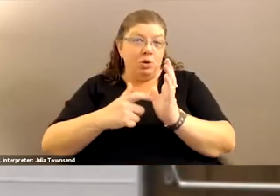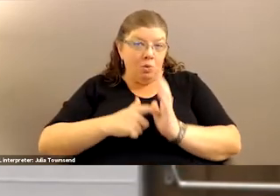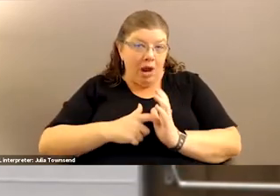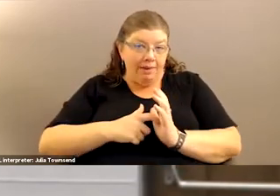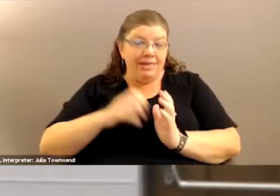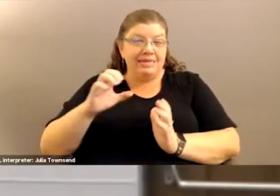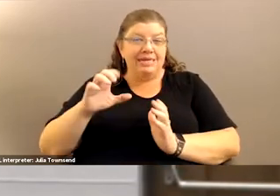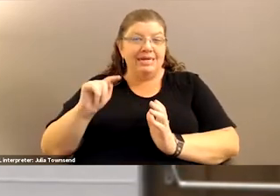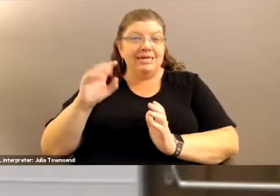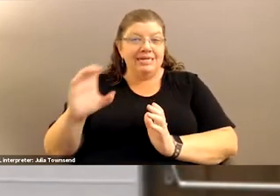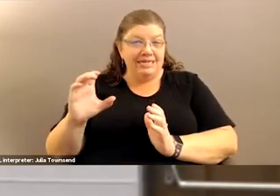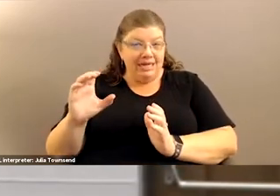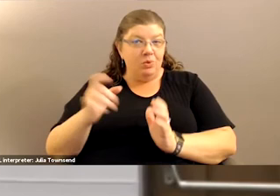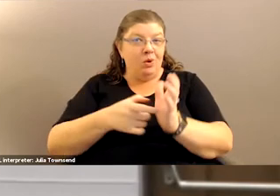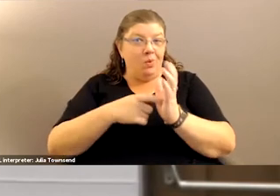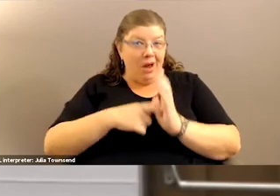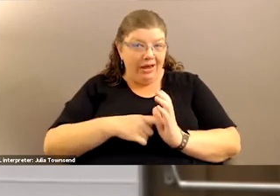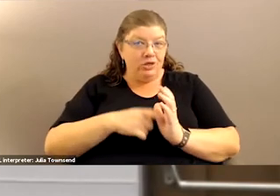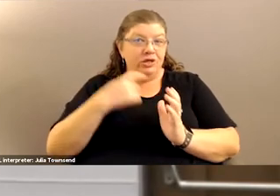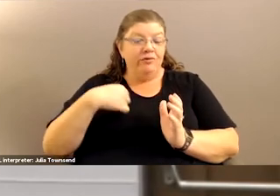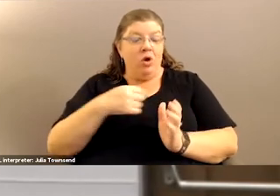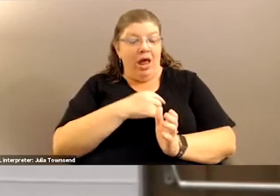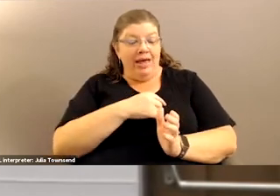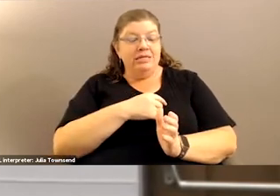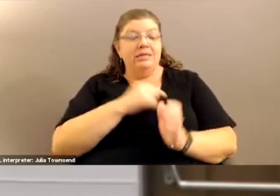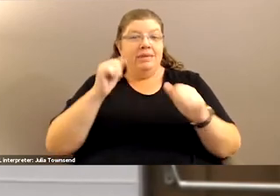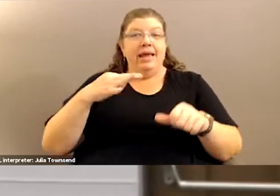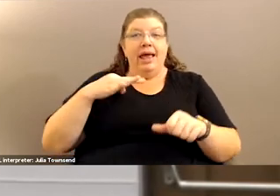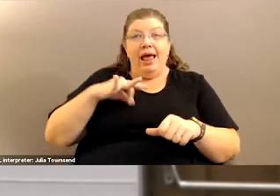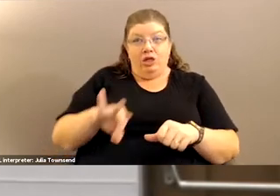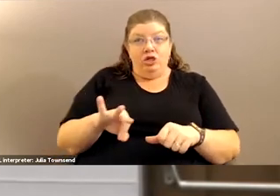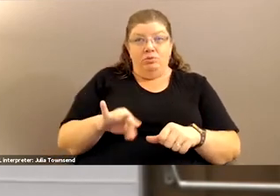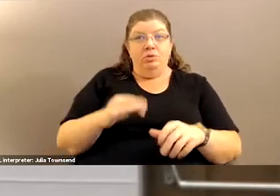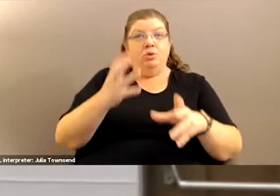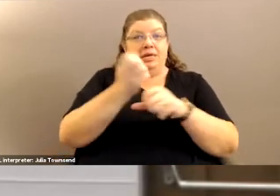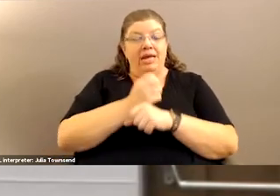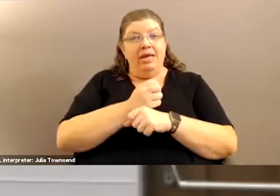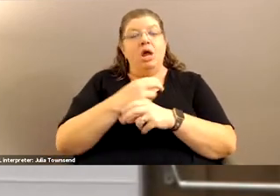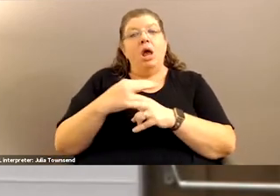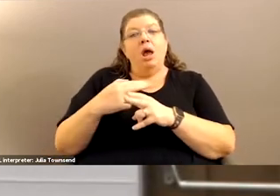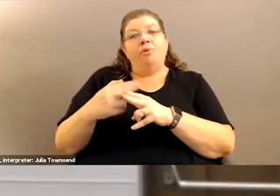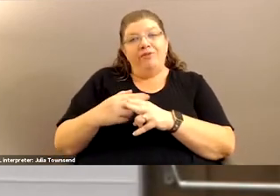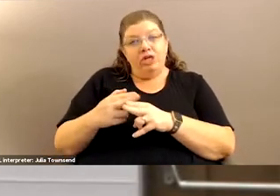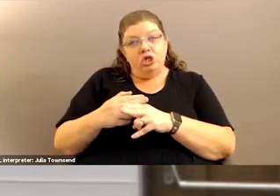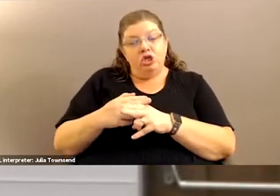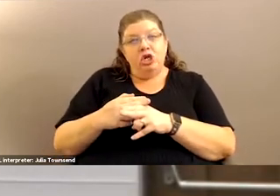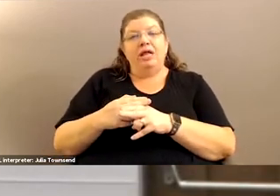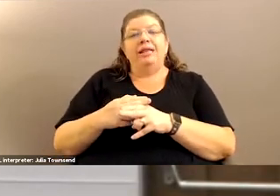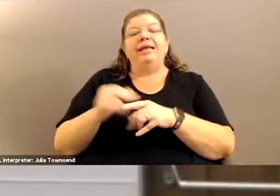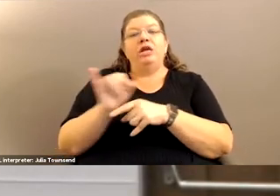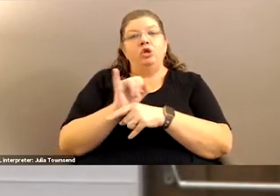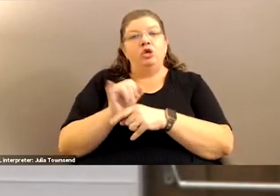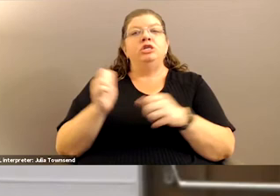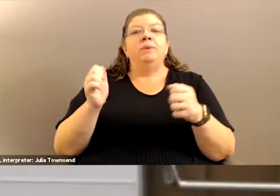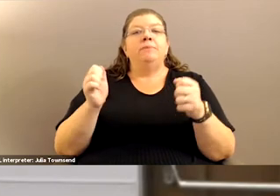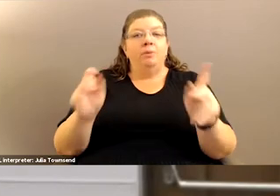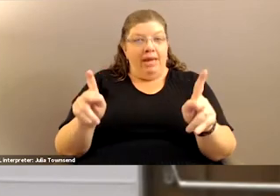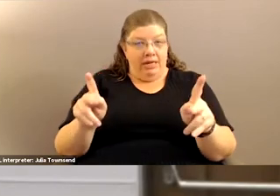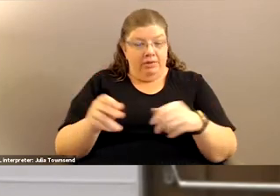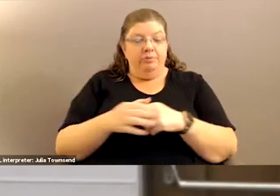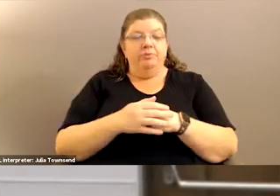ctc requires for us to be eligible to get a provisional internship permit and i also wanted to point out